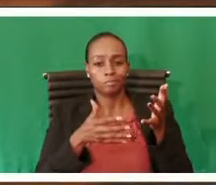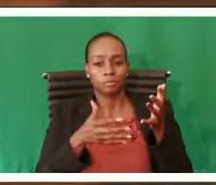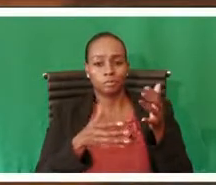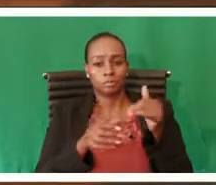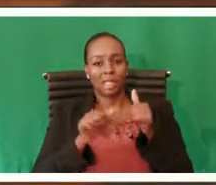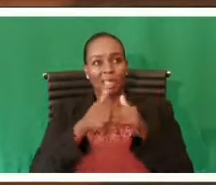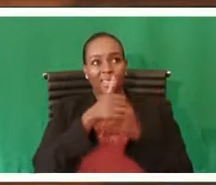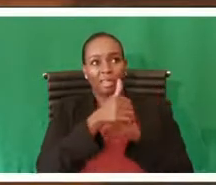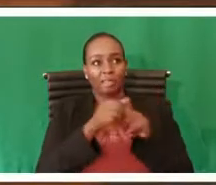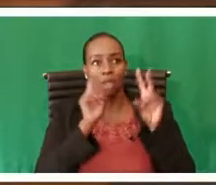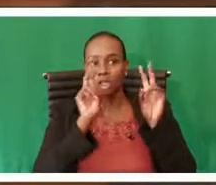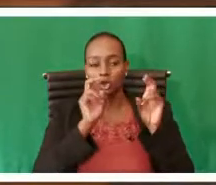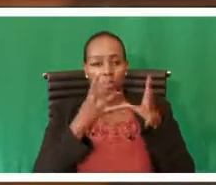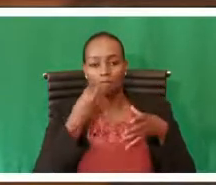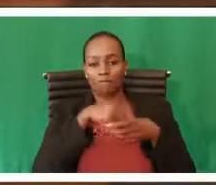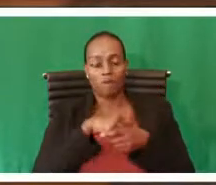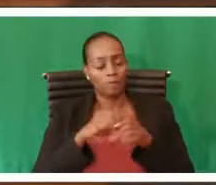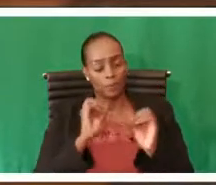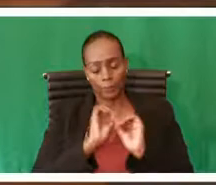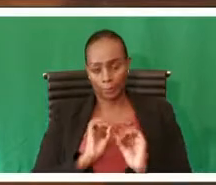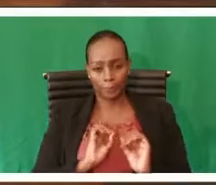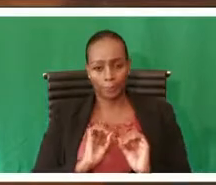matters.